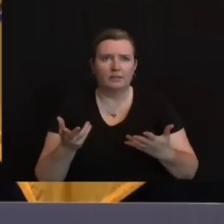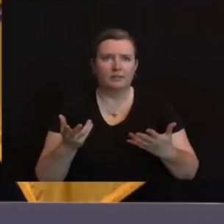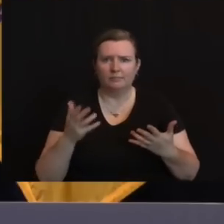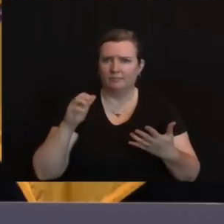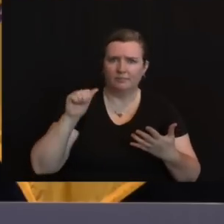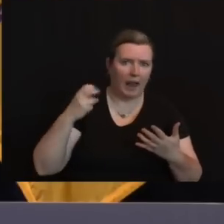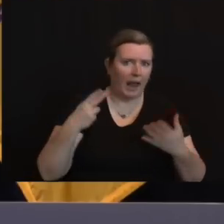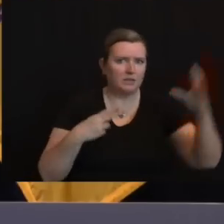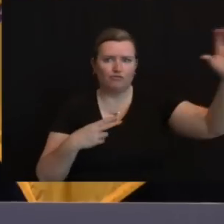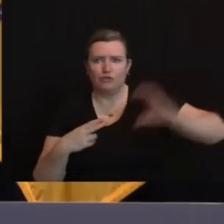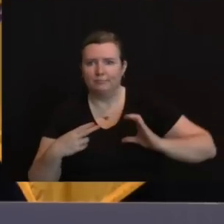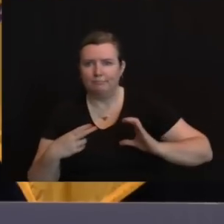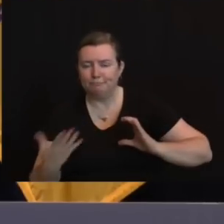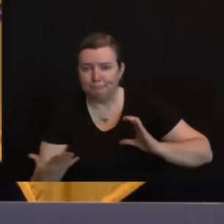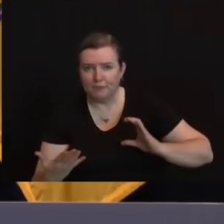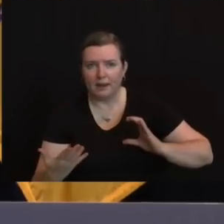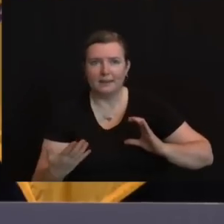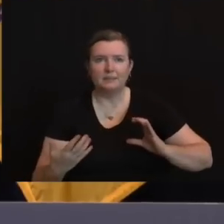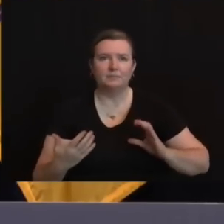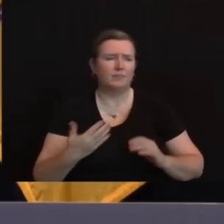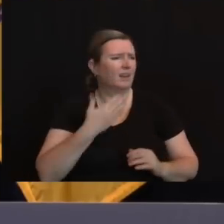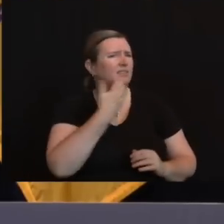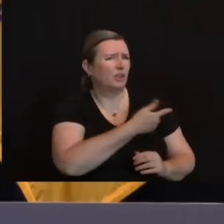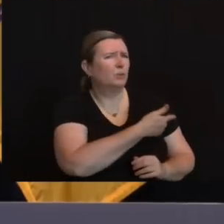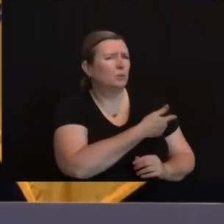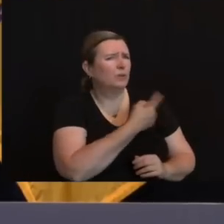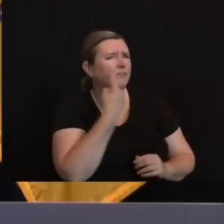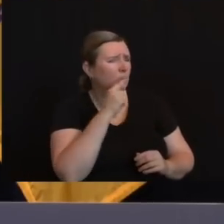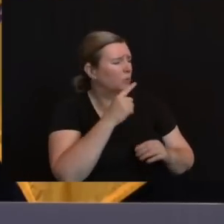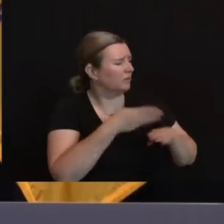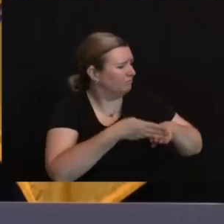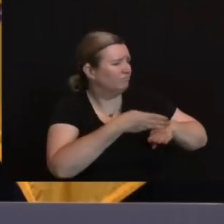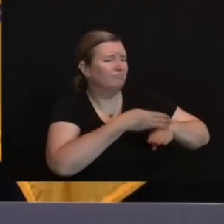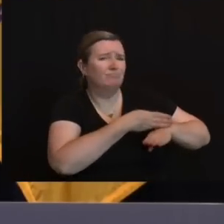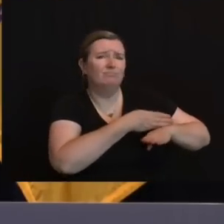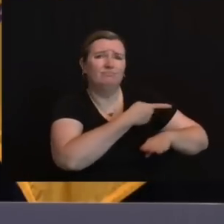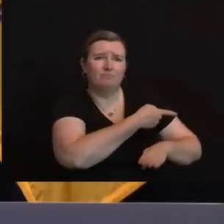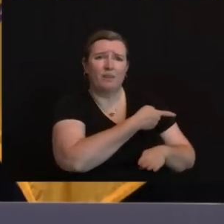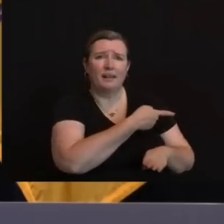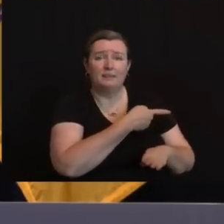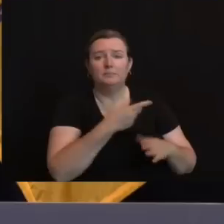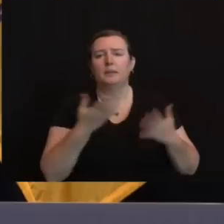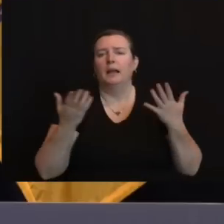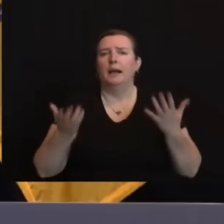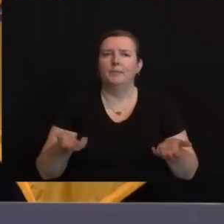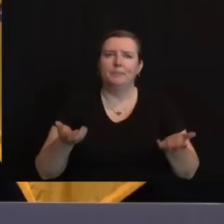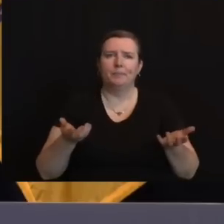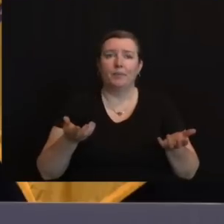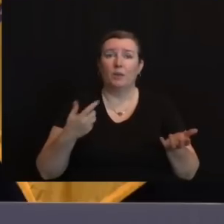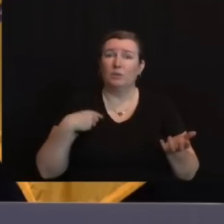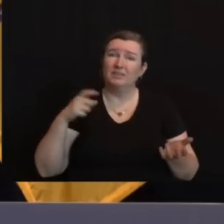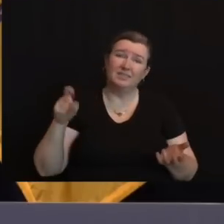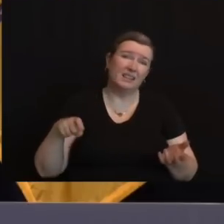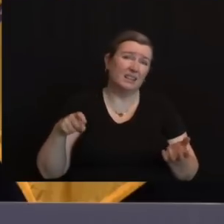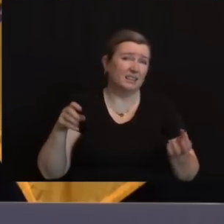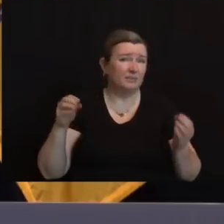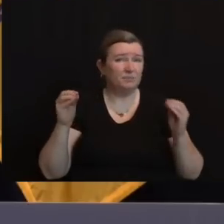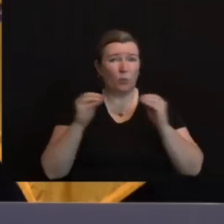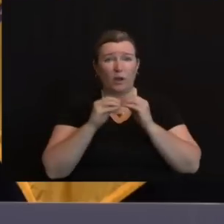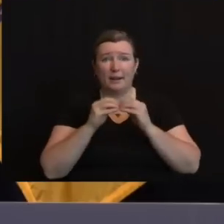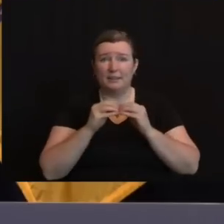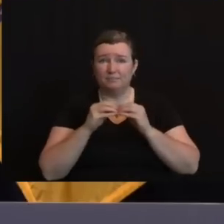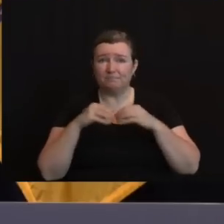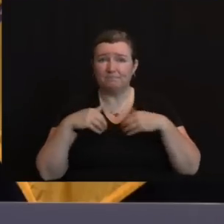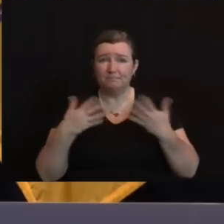us in the game and moving the ball down the field, to continue that analogy, and we now need some more boosters in our machine. Is that